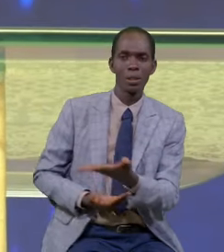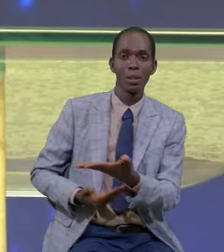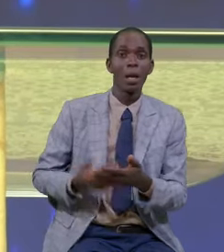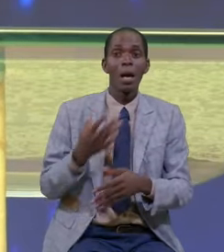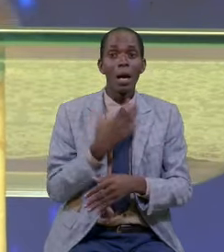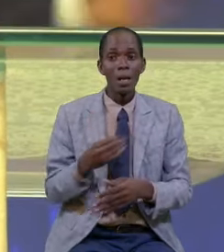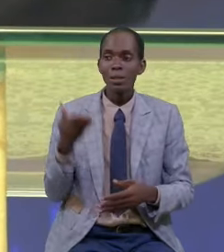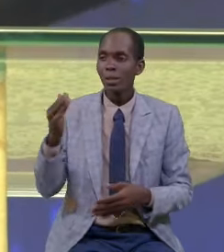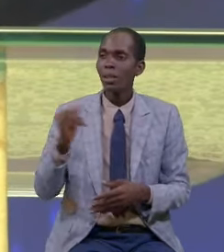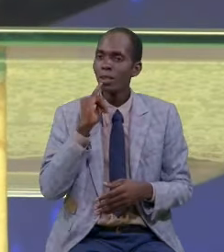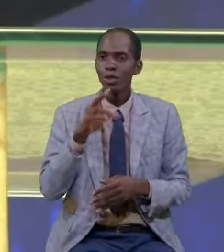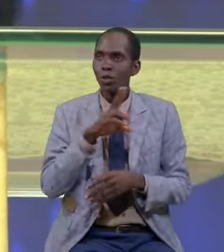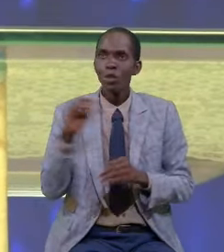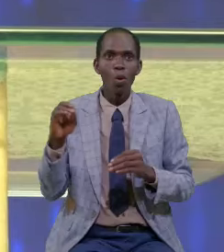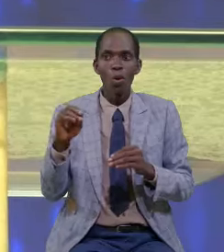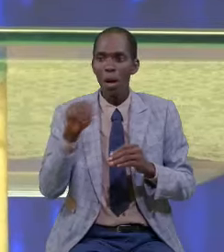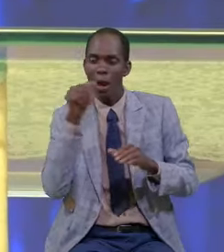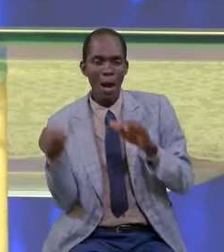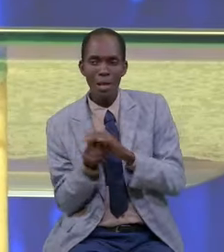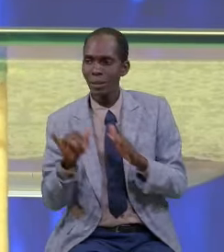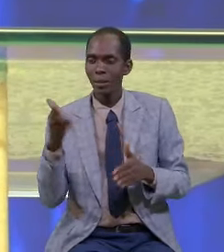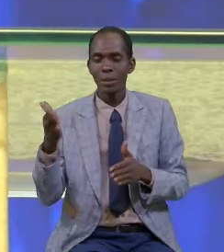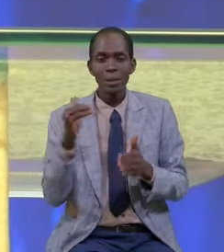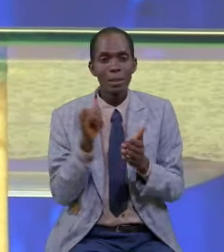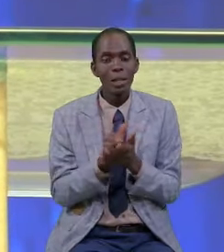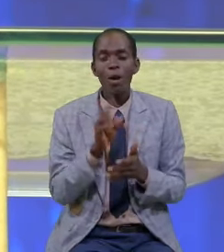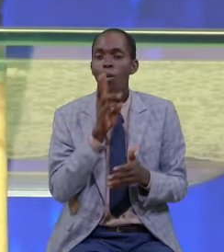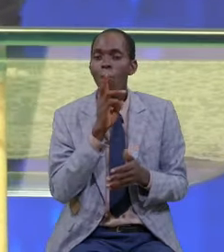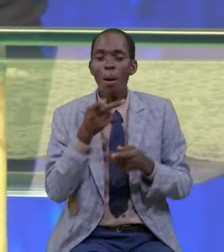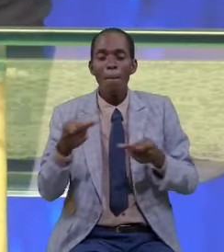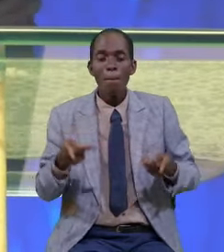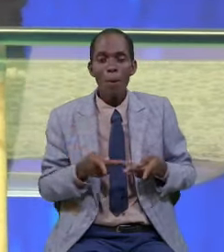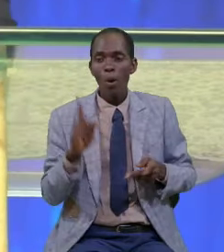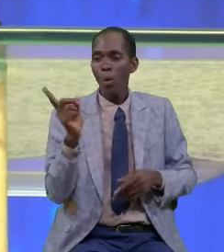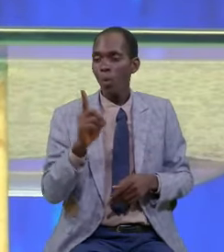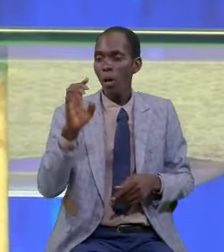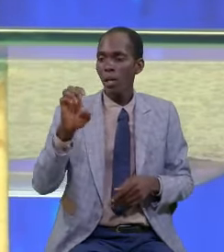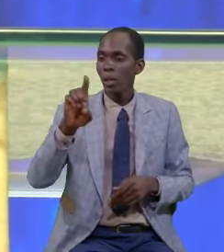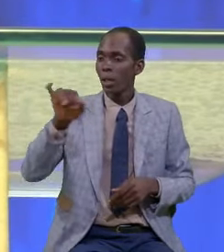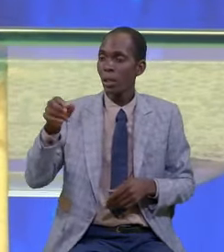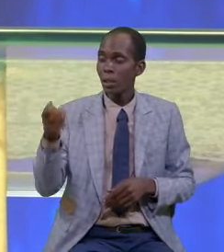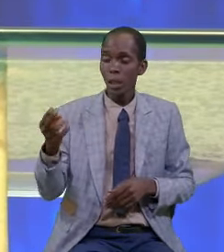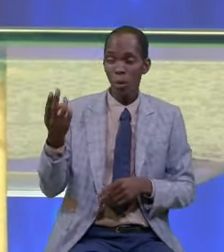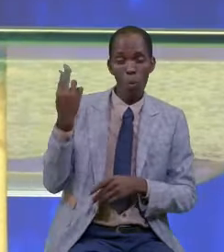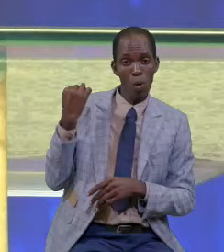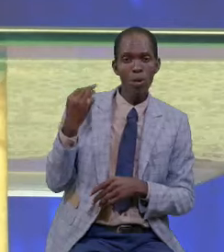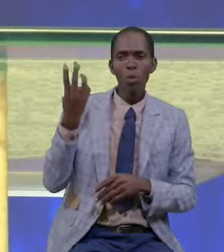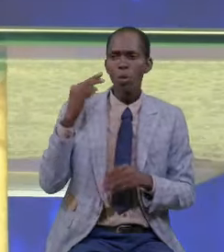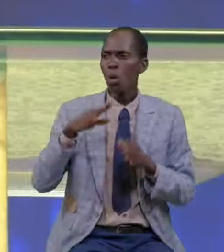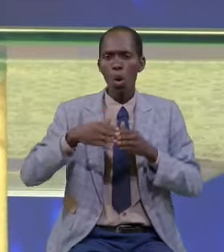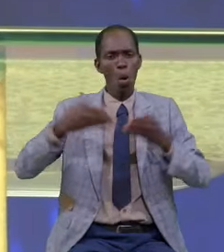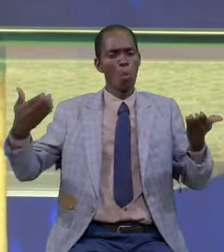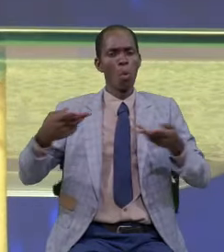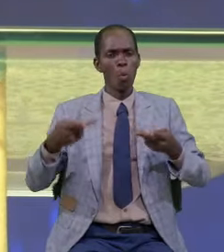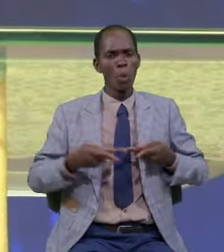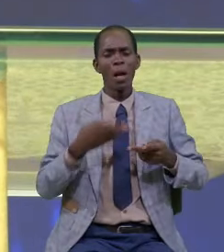any covering there. It was right in the open there. And yet Ahab searching for him with all the people they could